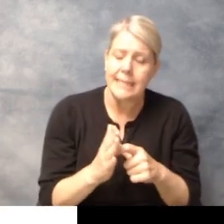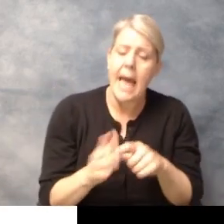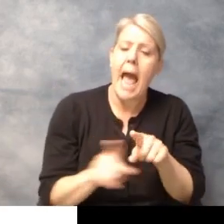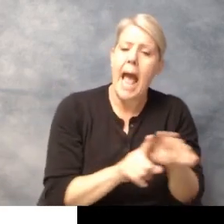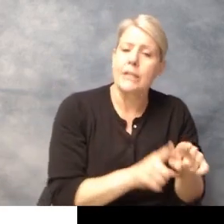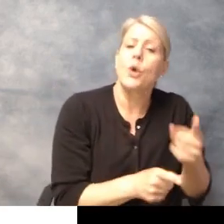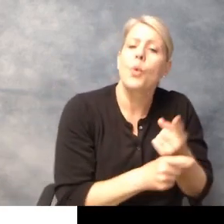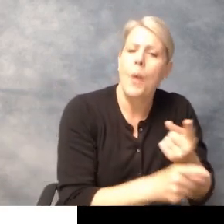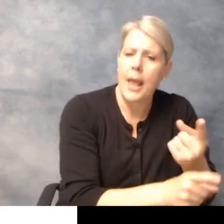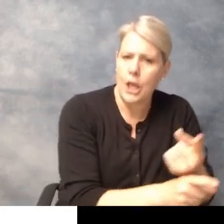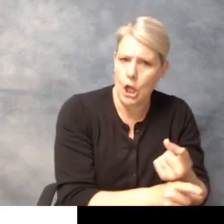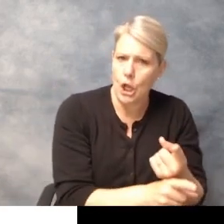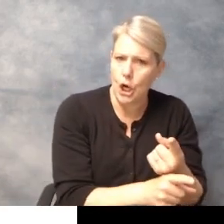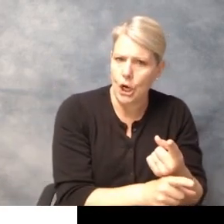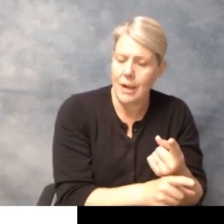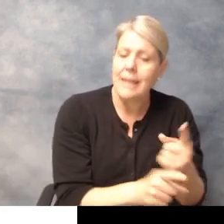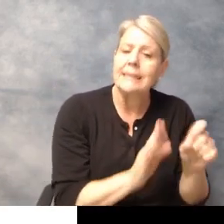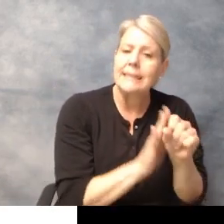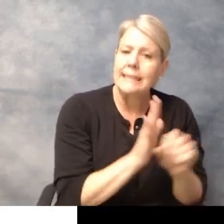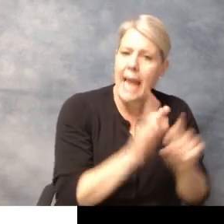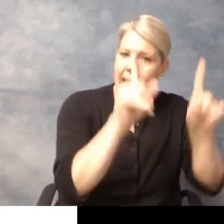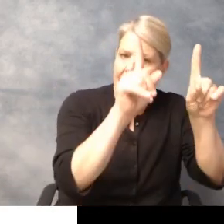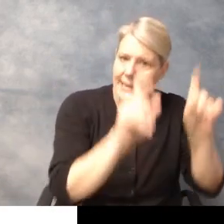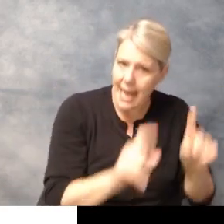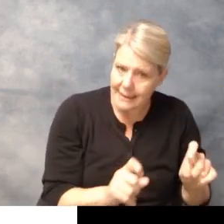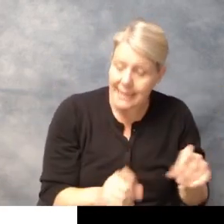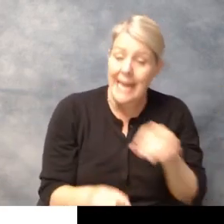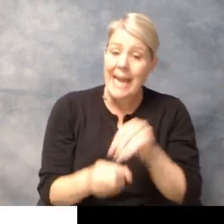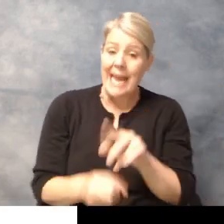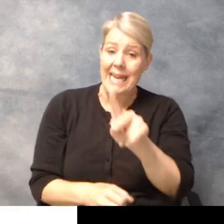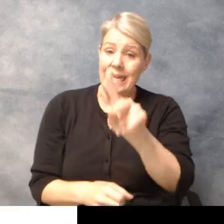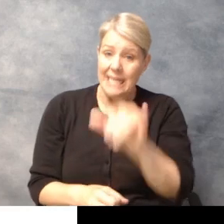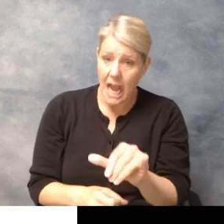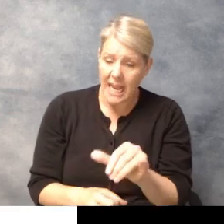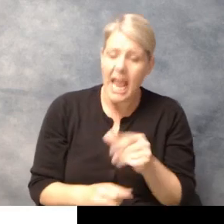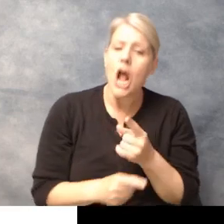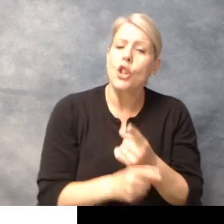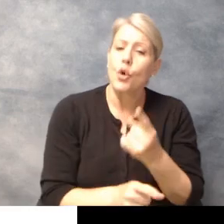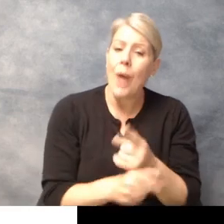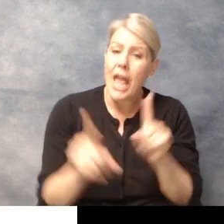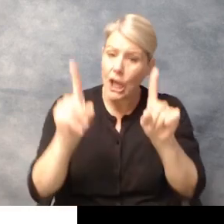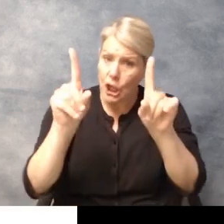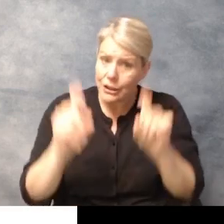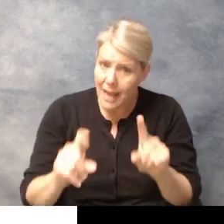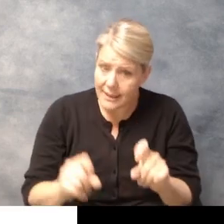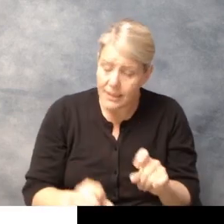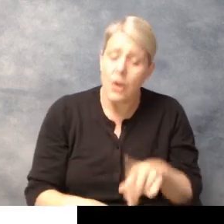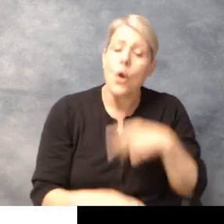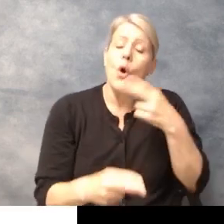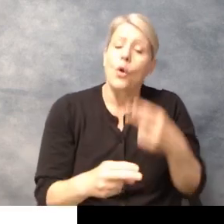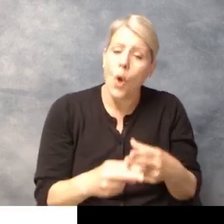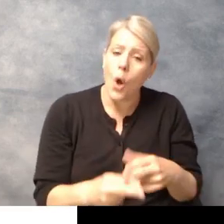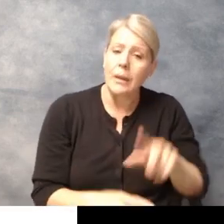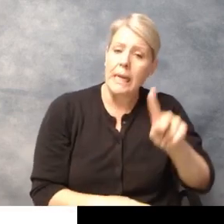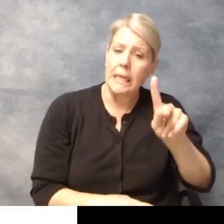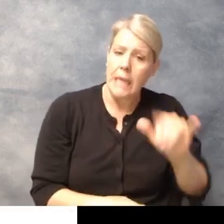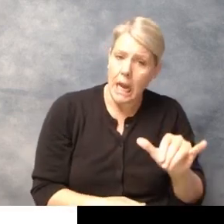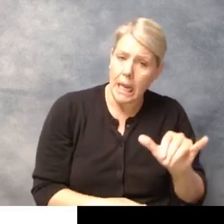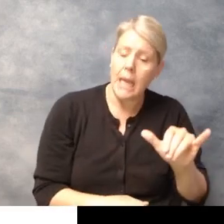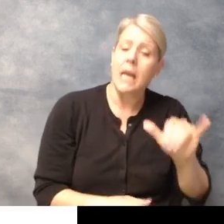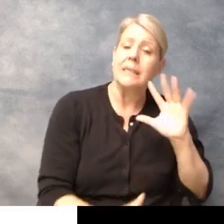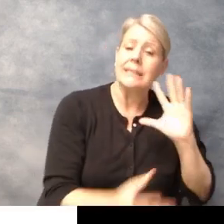regular state assessment. In Kentucky, the regular state assessment is called the Kentucky Summative Assessment, or